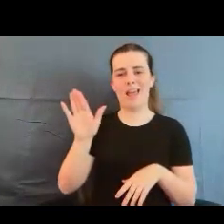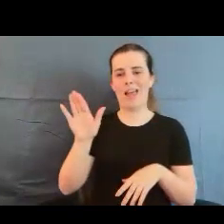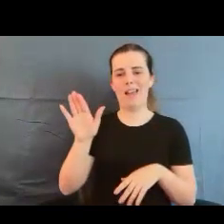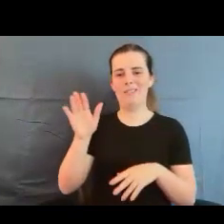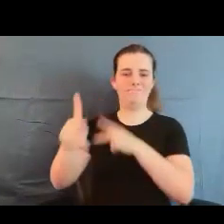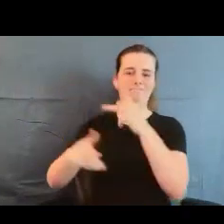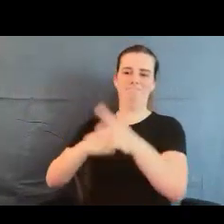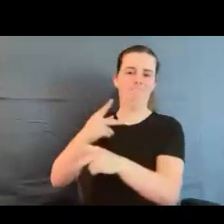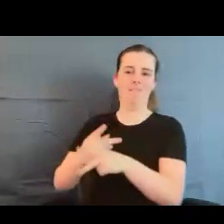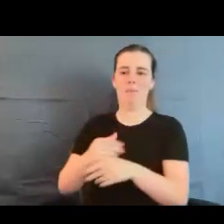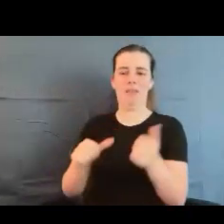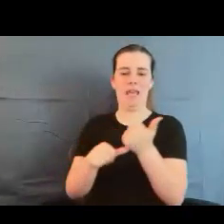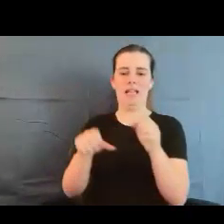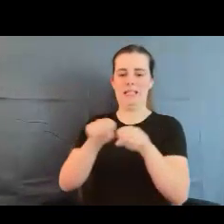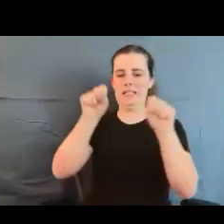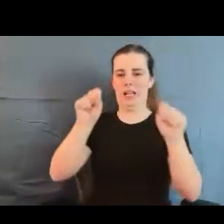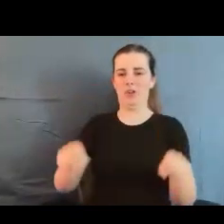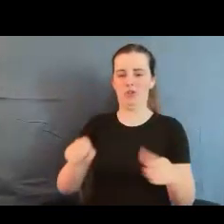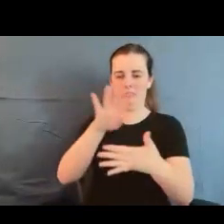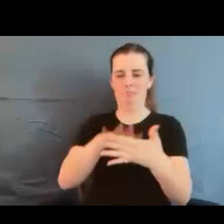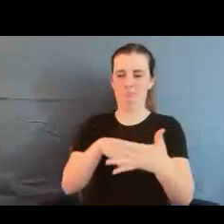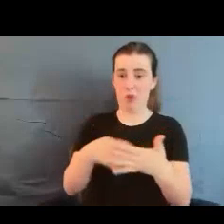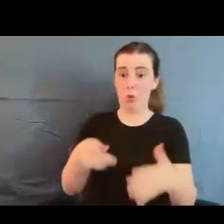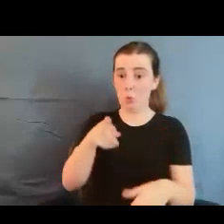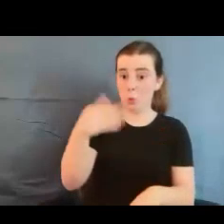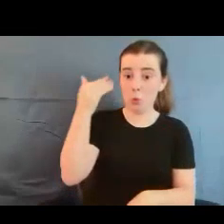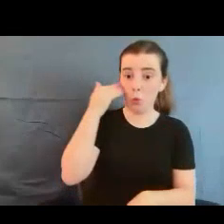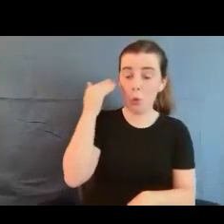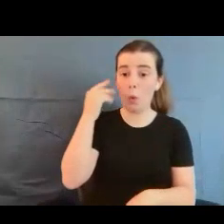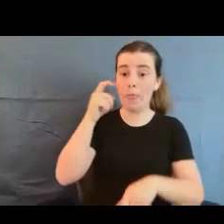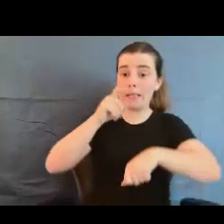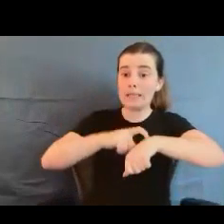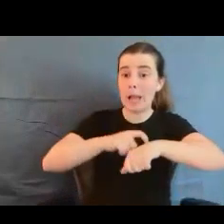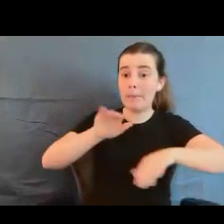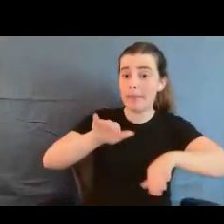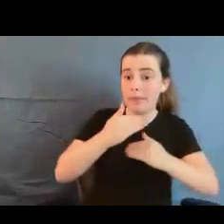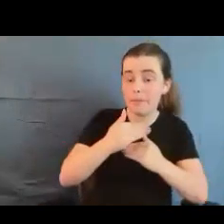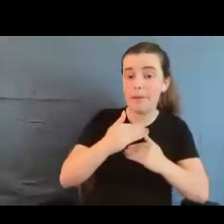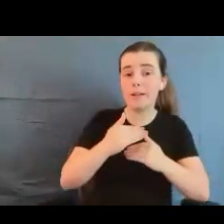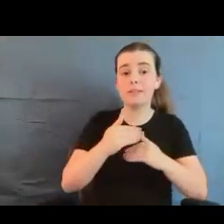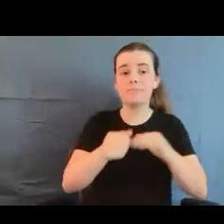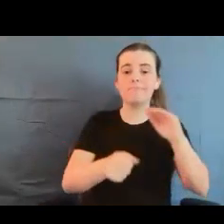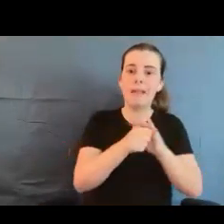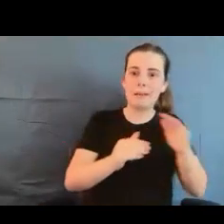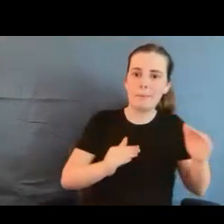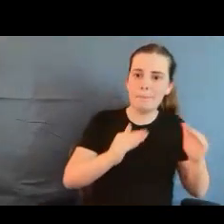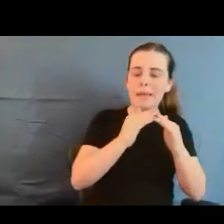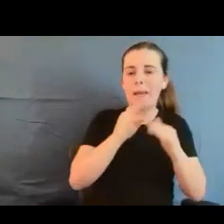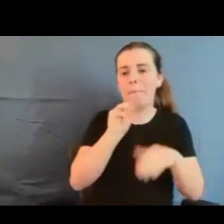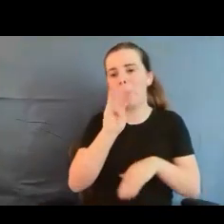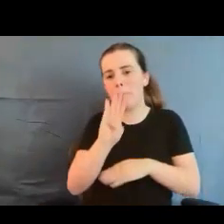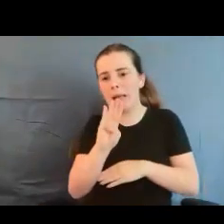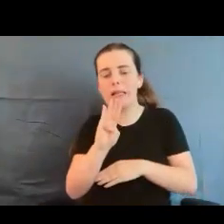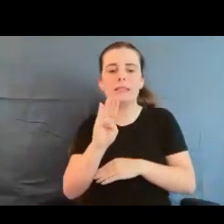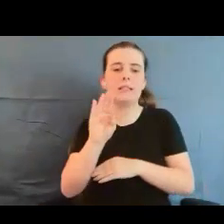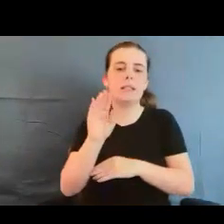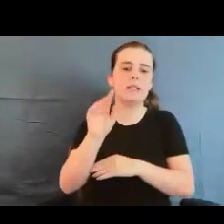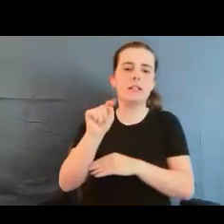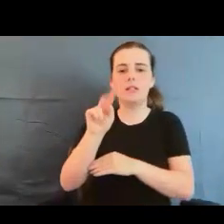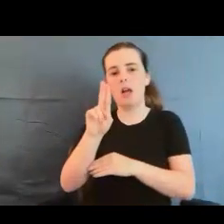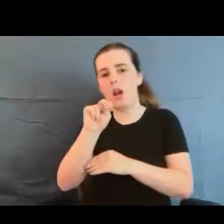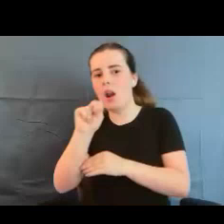the aid station chart. So you know the cutoff times, the cutoffs are at Hidden Peak and Mineral Basin and the tunnel and Hidden Peak too. So these are all